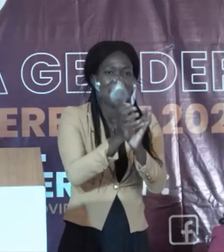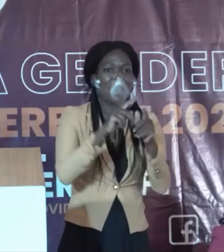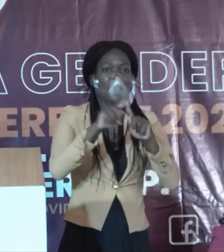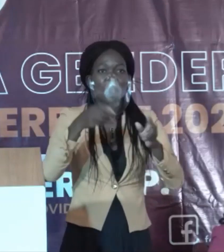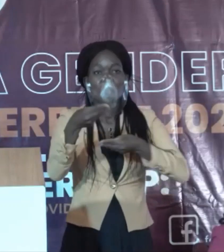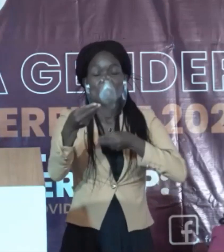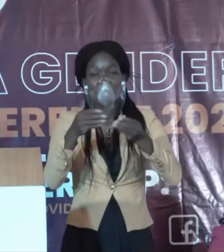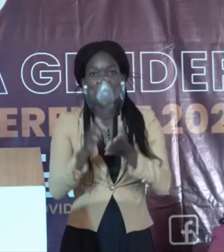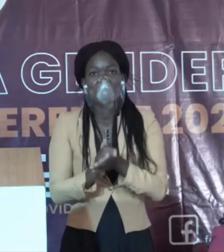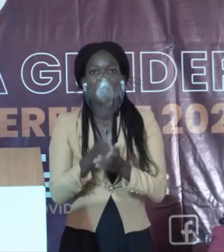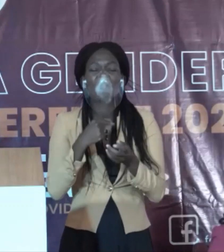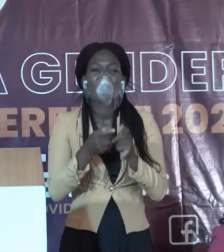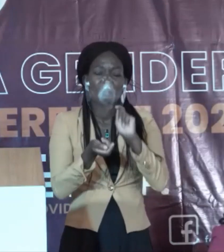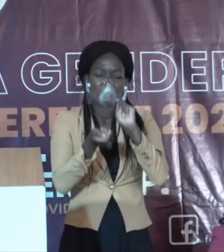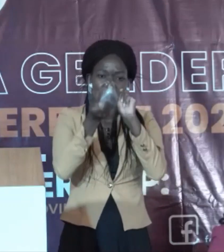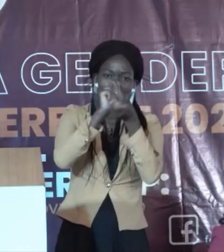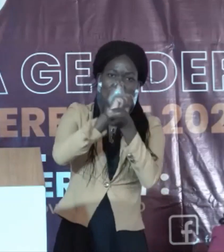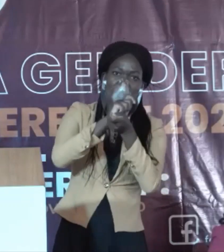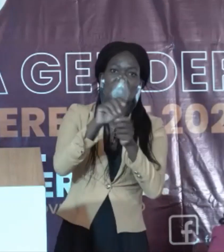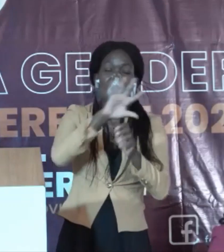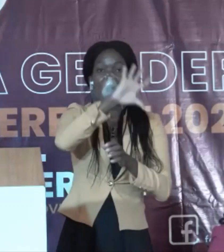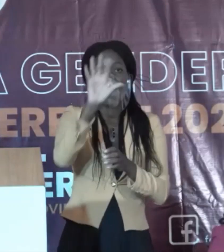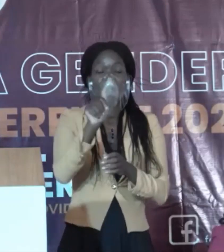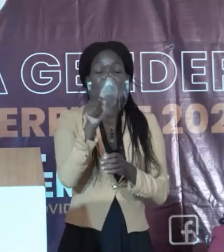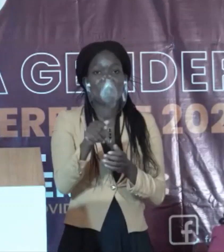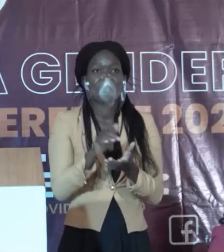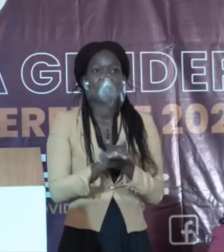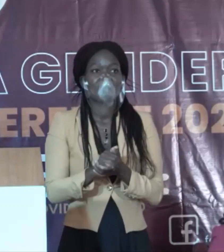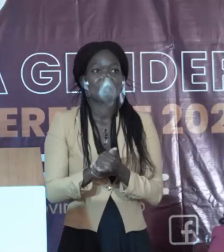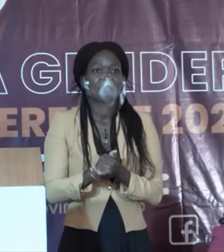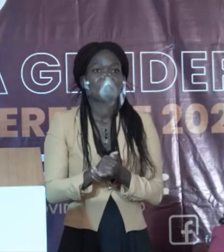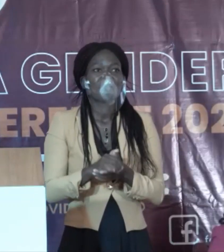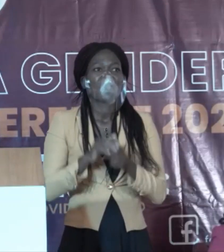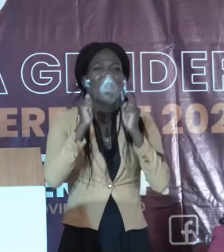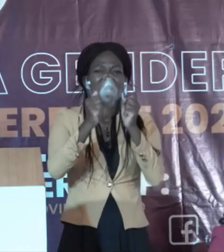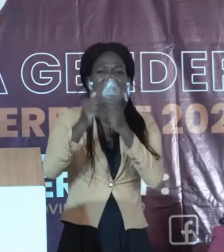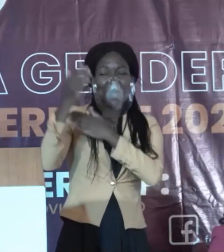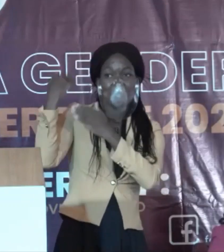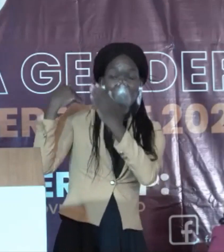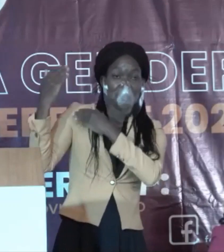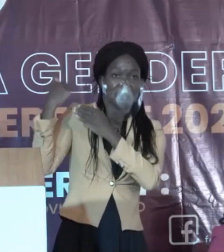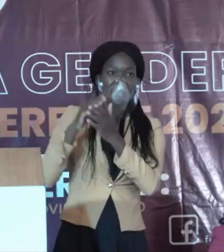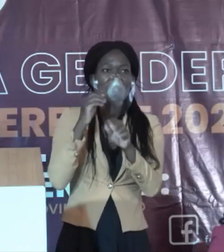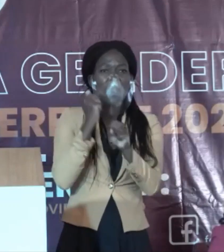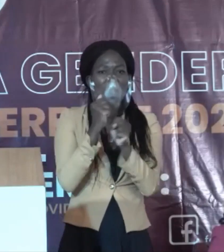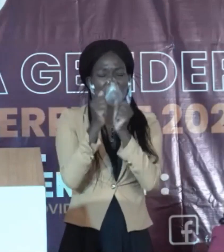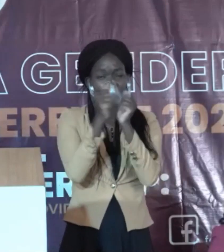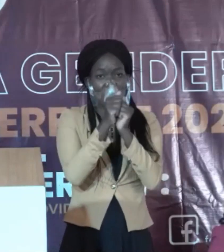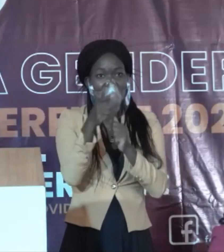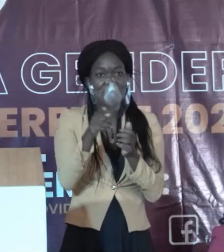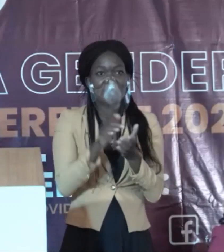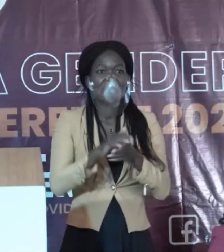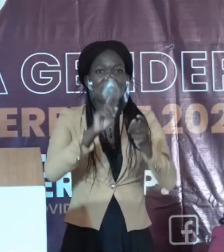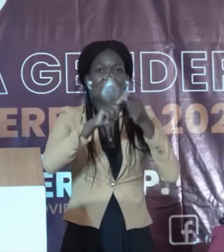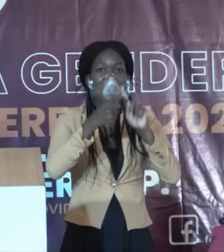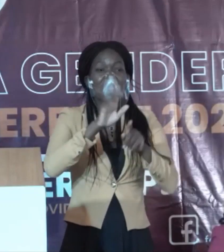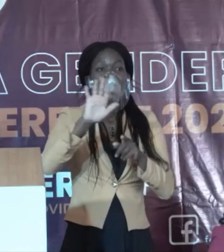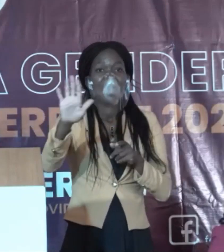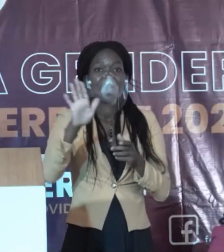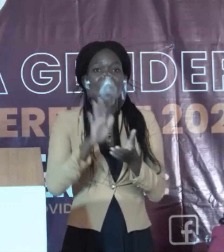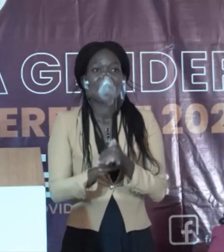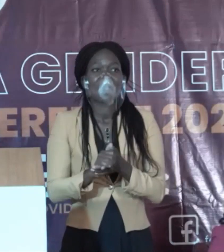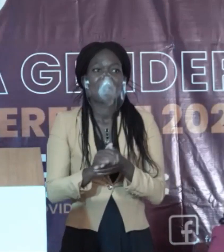social transformation of our region. CONFID during the last few years have worked closely with its partners in